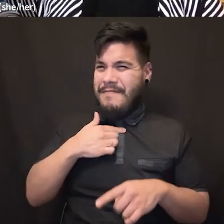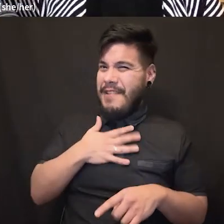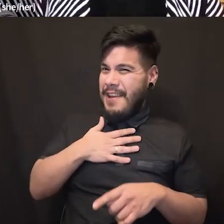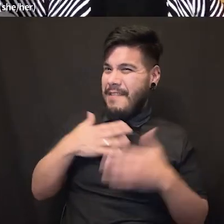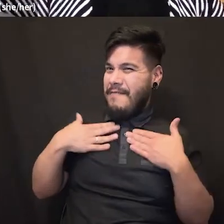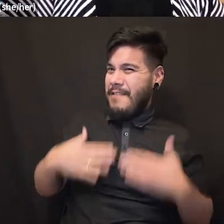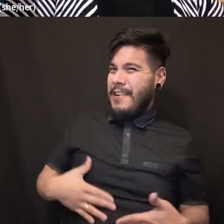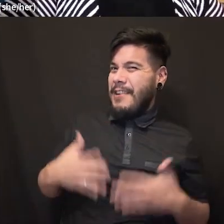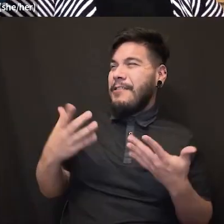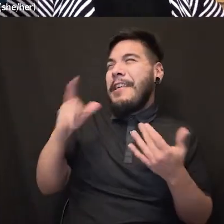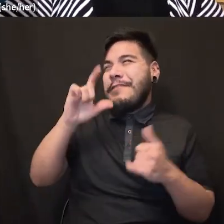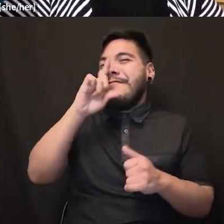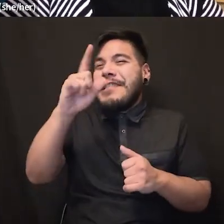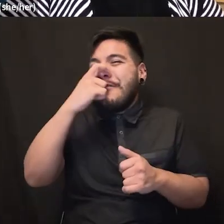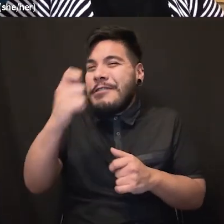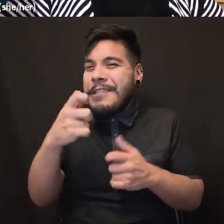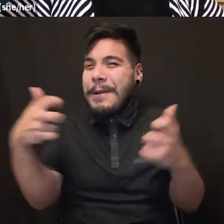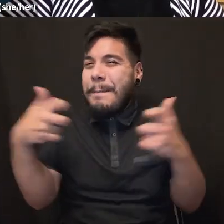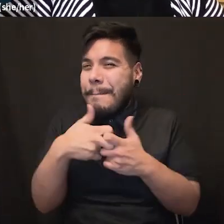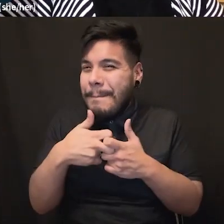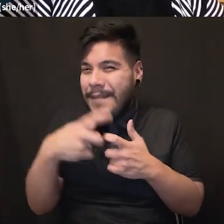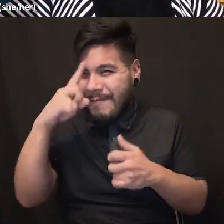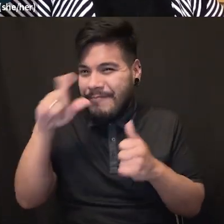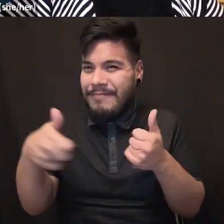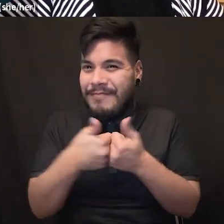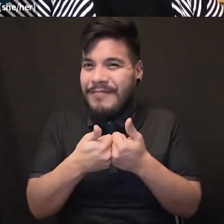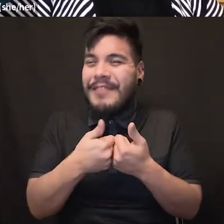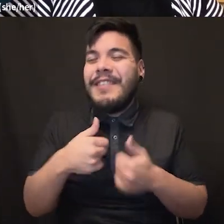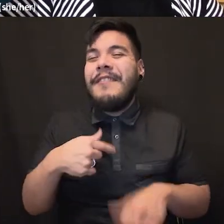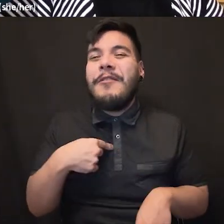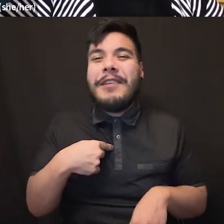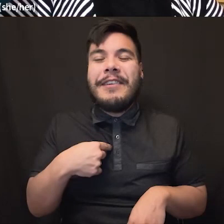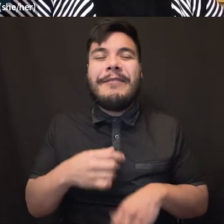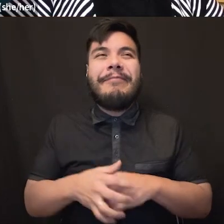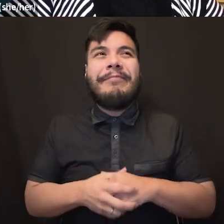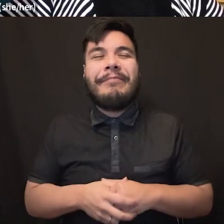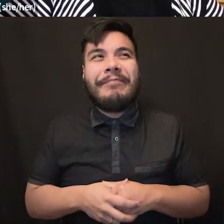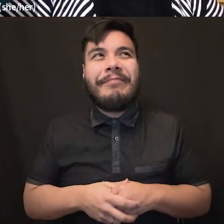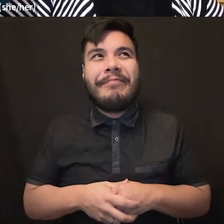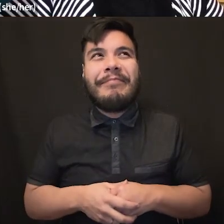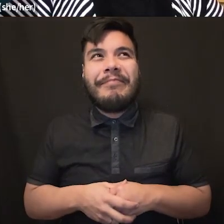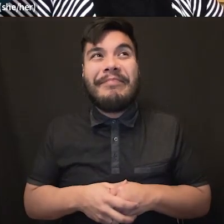really interesting challenge, because, you know,